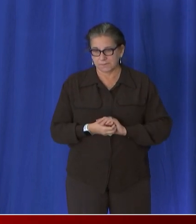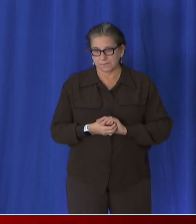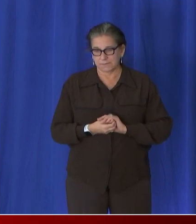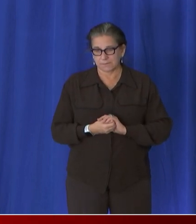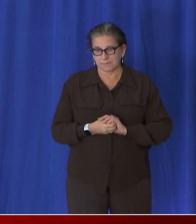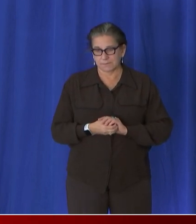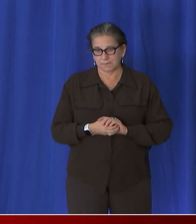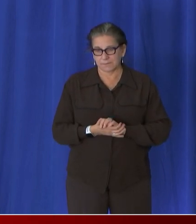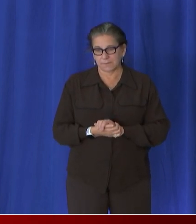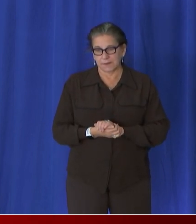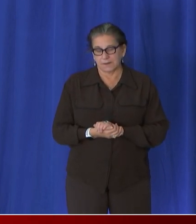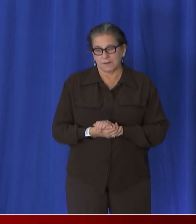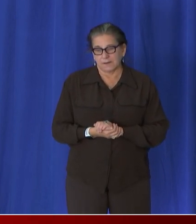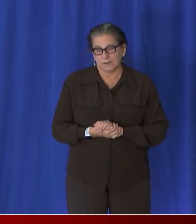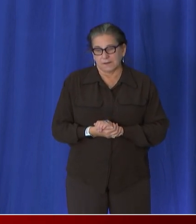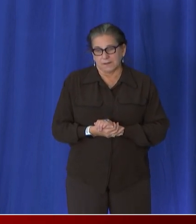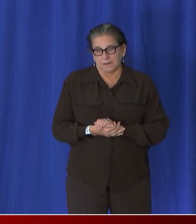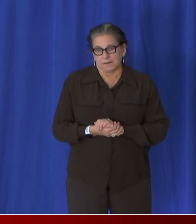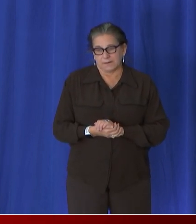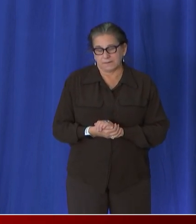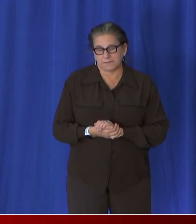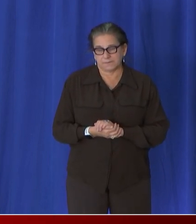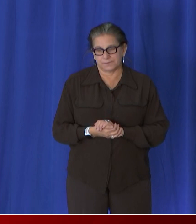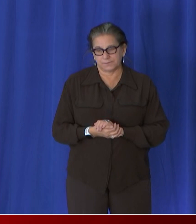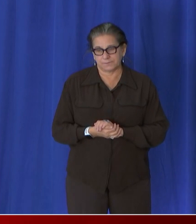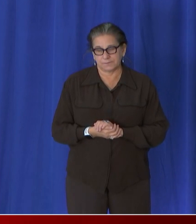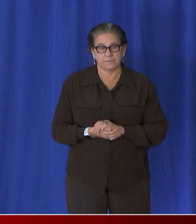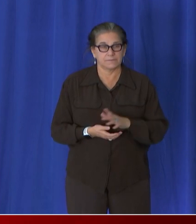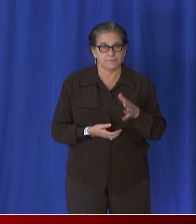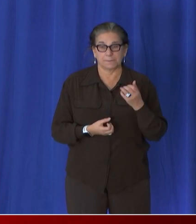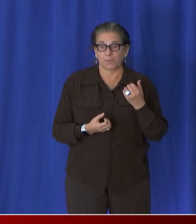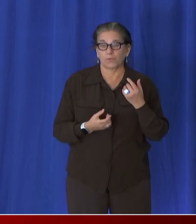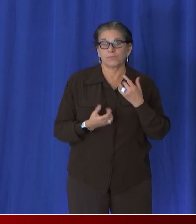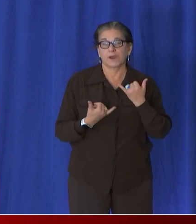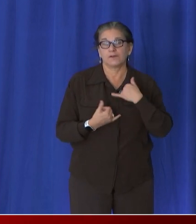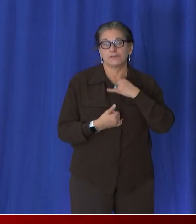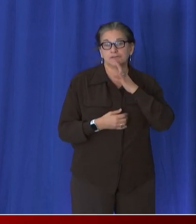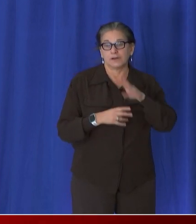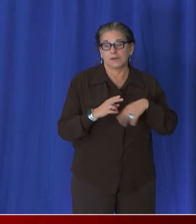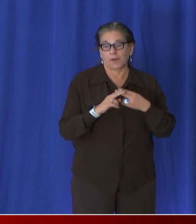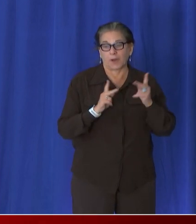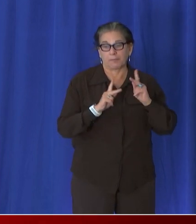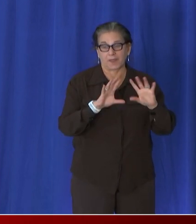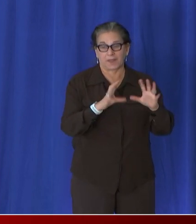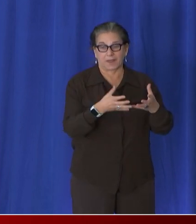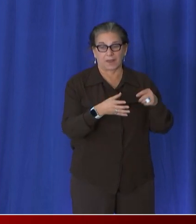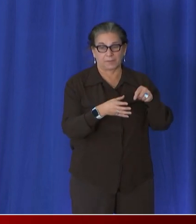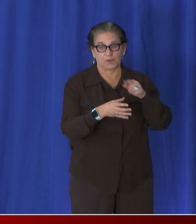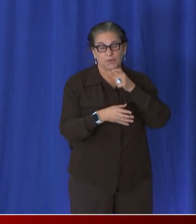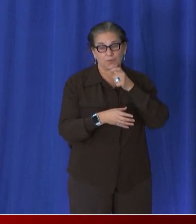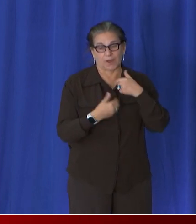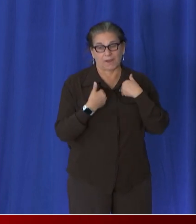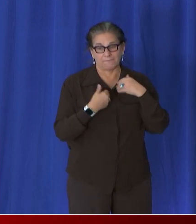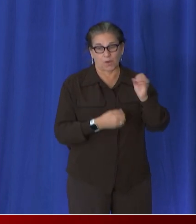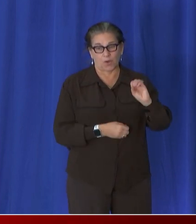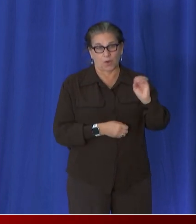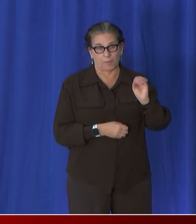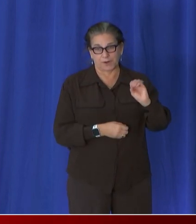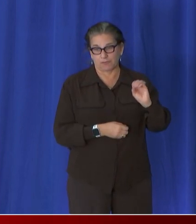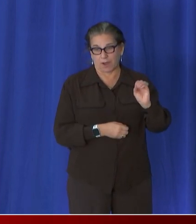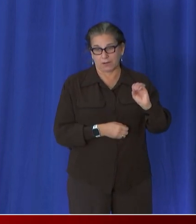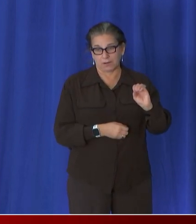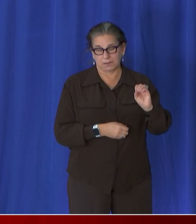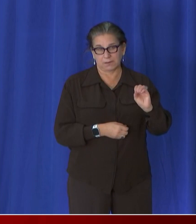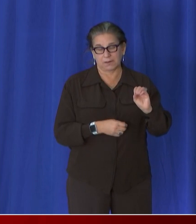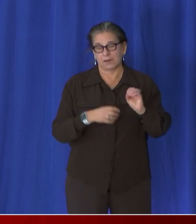population. These individuals do present a higher risk of hospitalization, and so it's very important that we're especially mindful in watching the